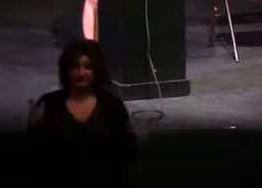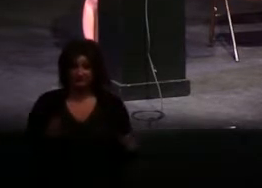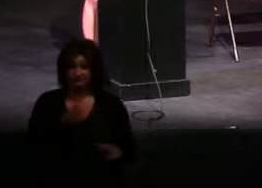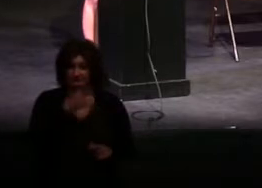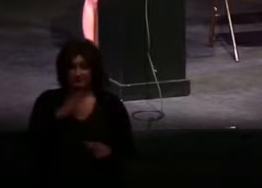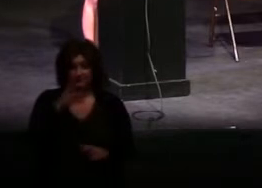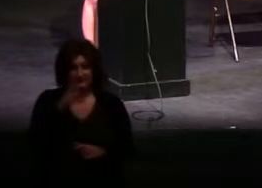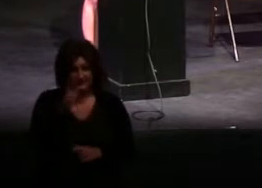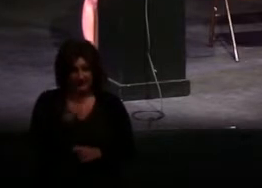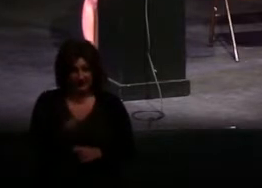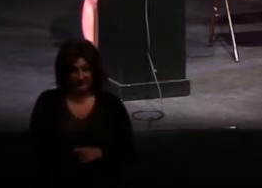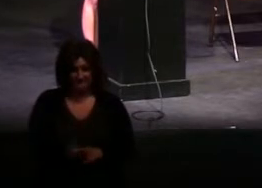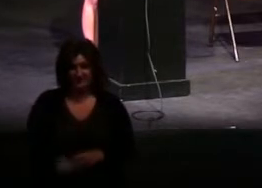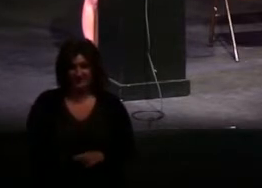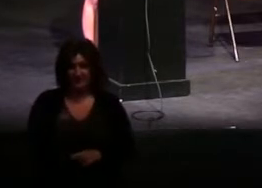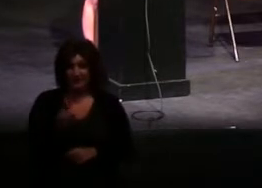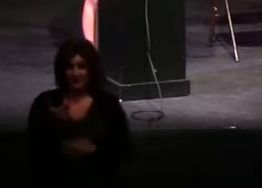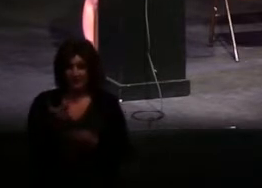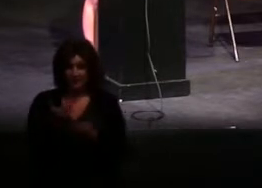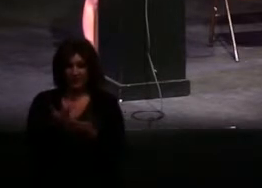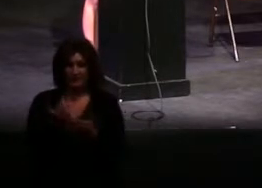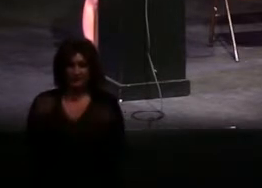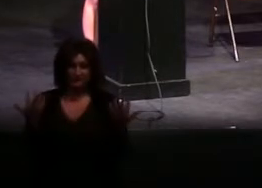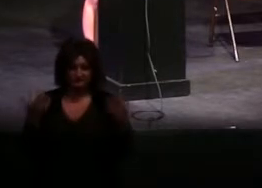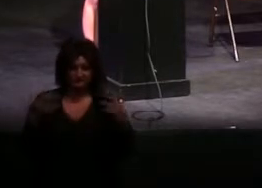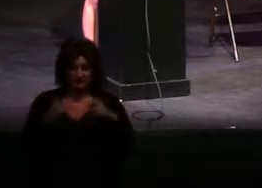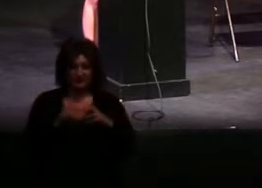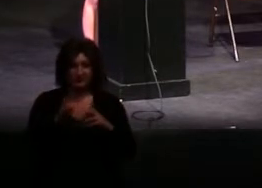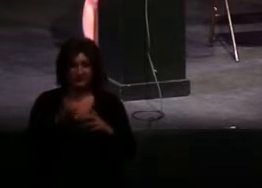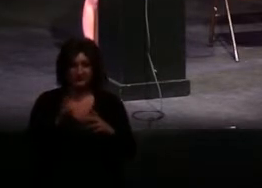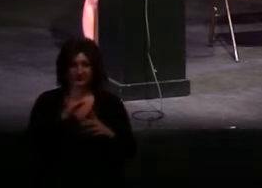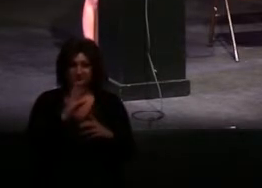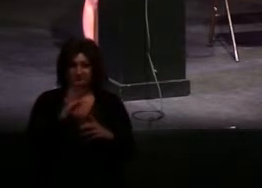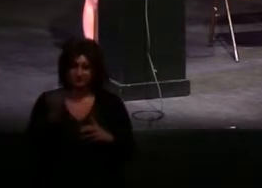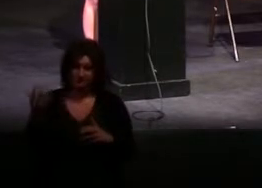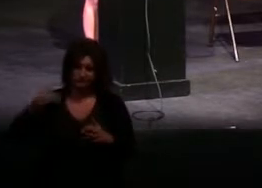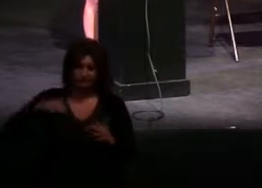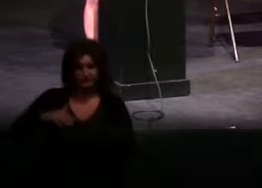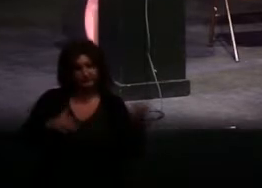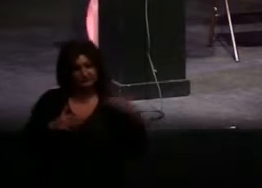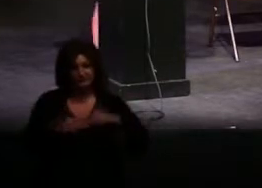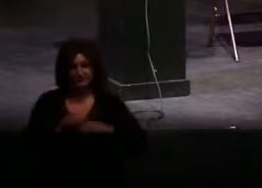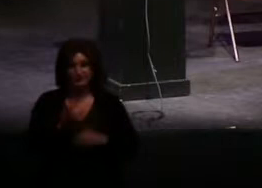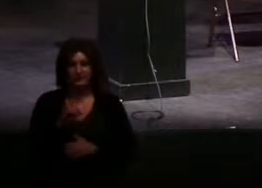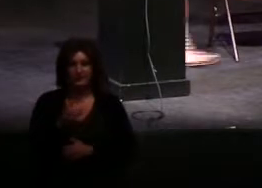agricultured landscape or so close to the confluence of two tributaries of the Columbia River.